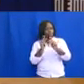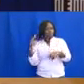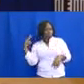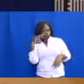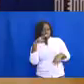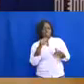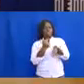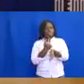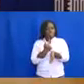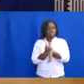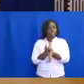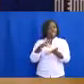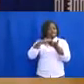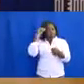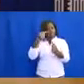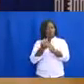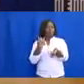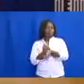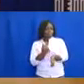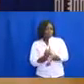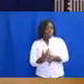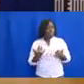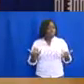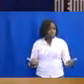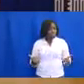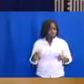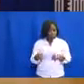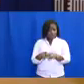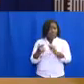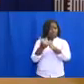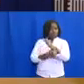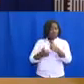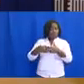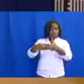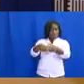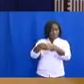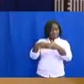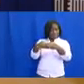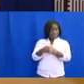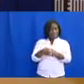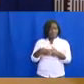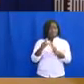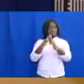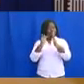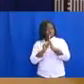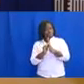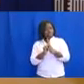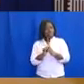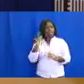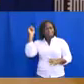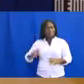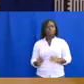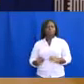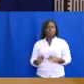pandemic. On the contrary, as we begin to ease the restrictions, we must be even more